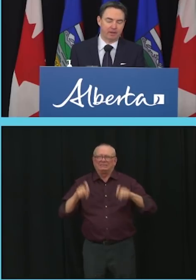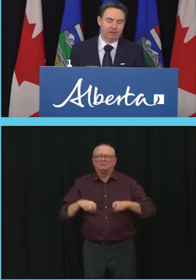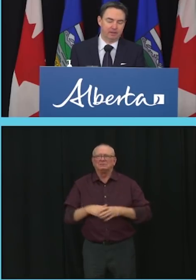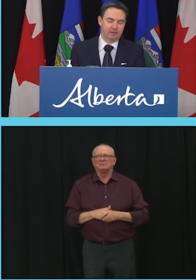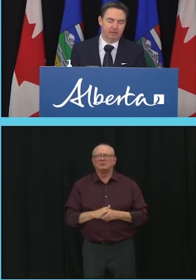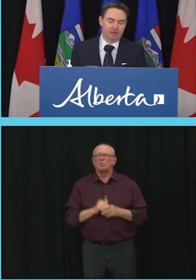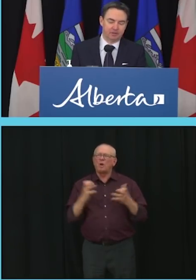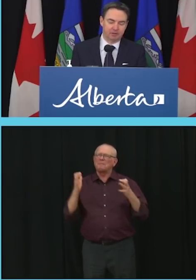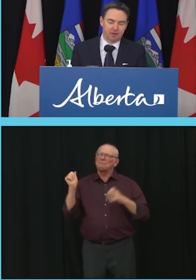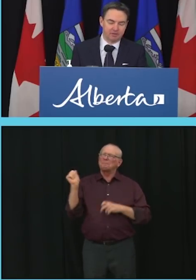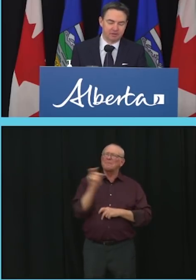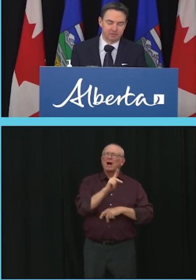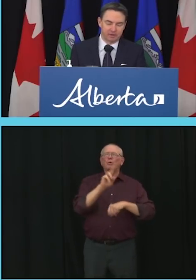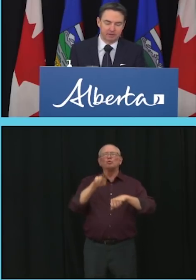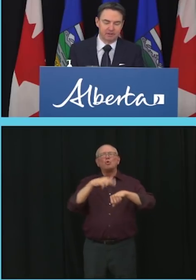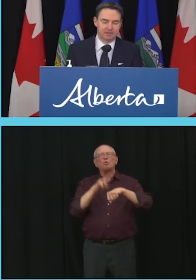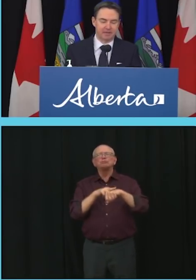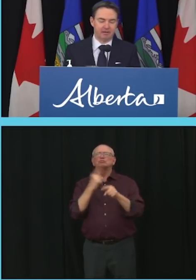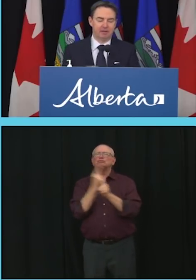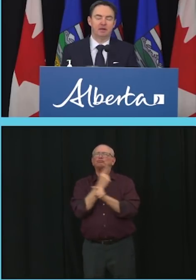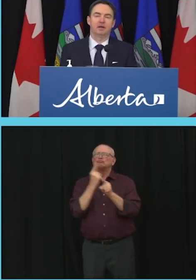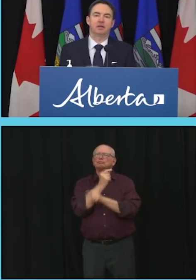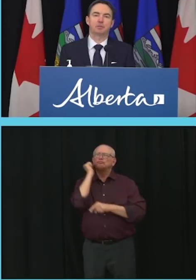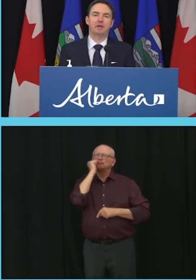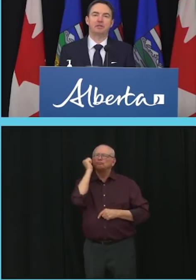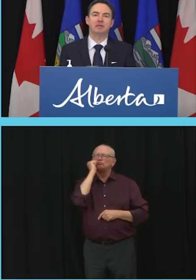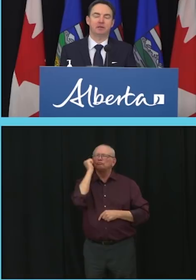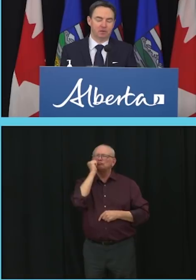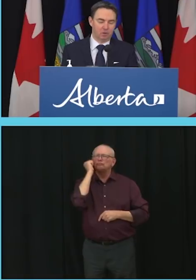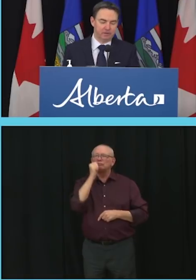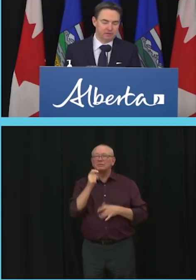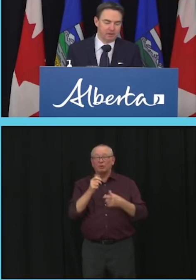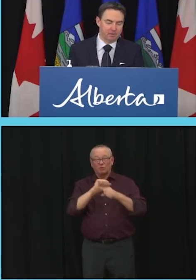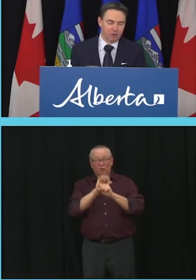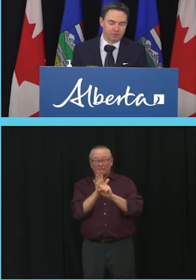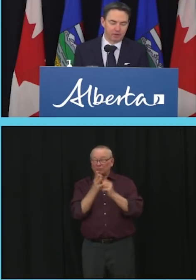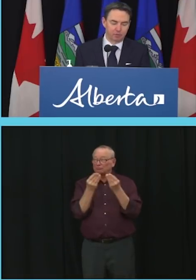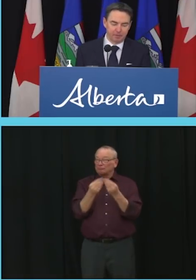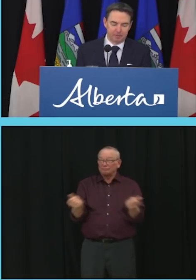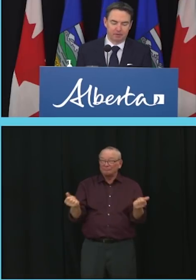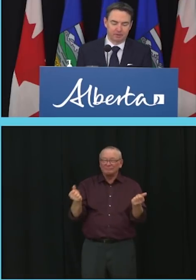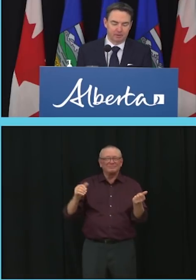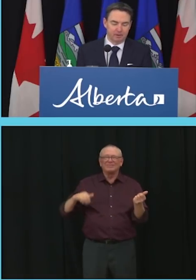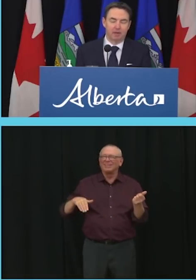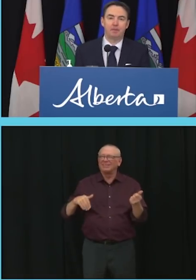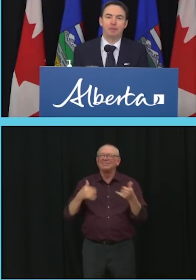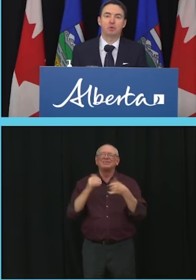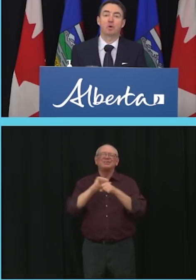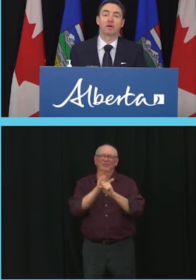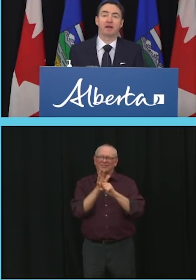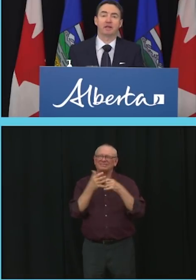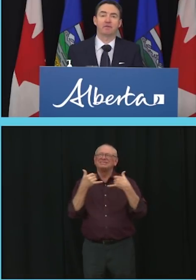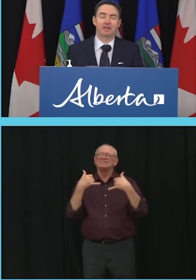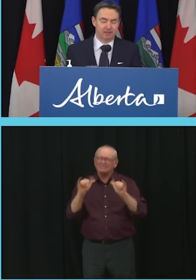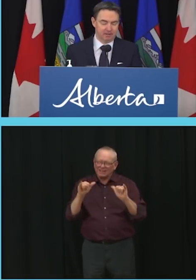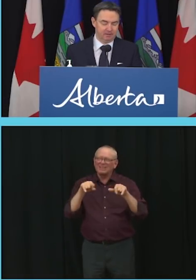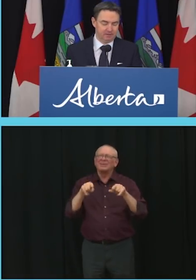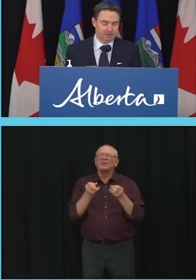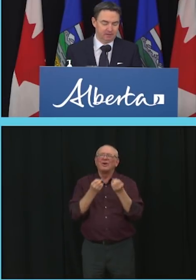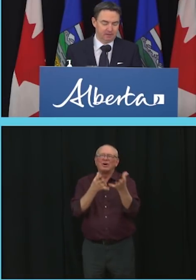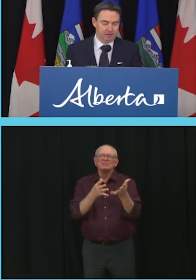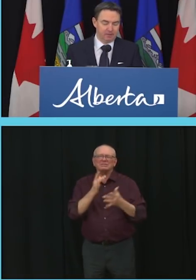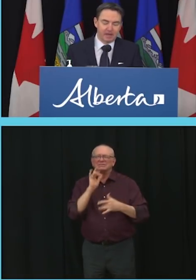gone away. It's still causing severe illness and death, especially in the oldest and most vulnerable people and people who are not yet